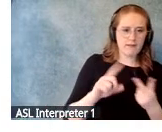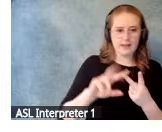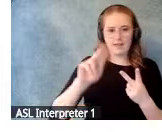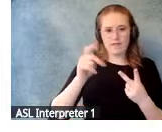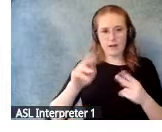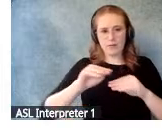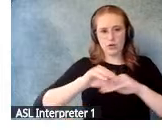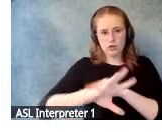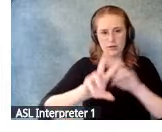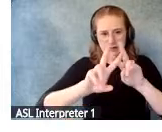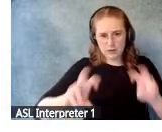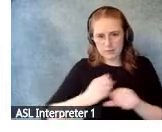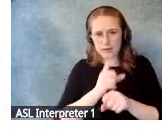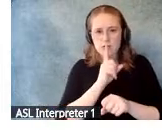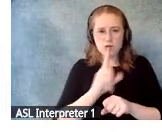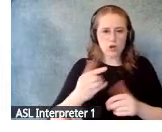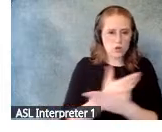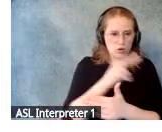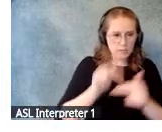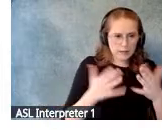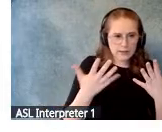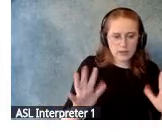are safe for their workers.